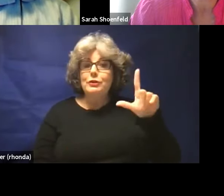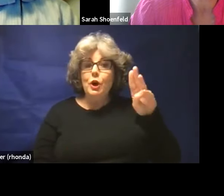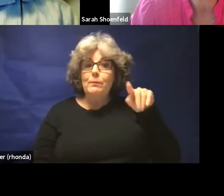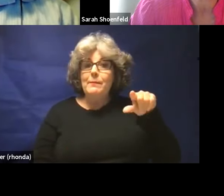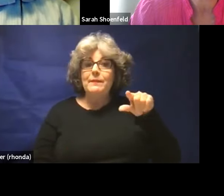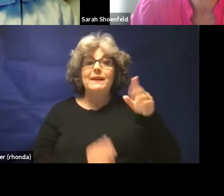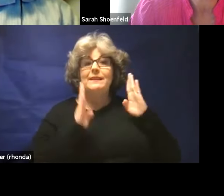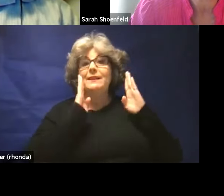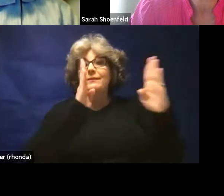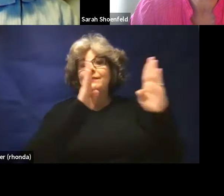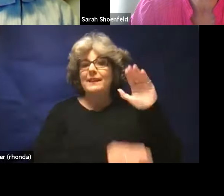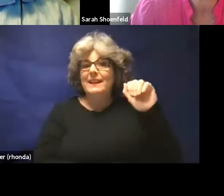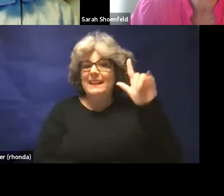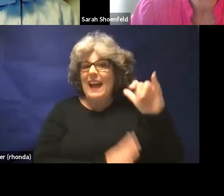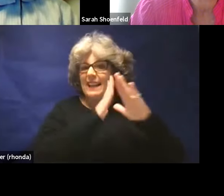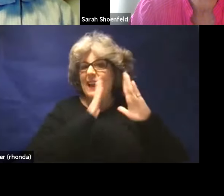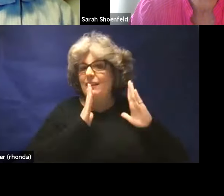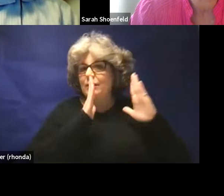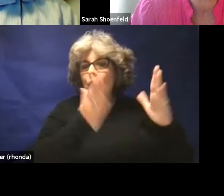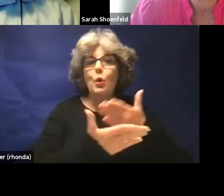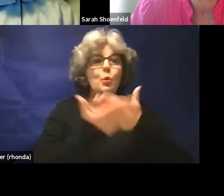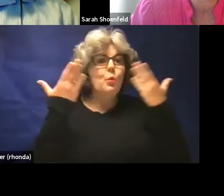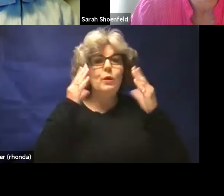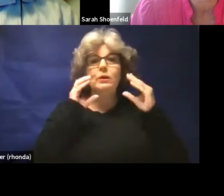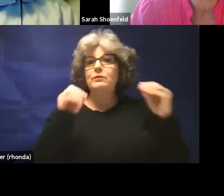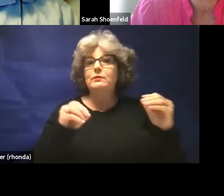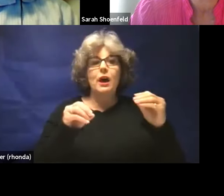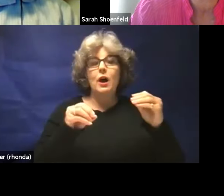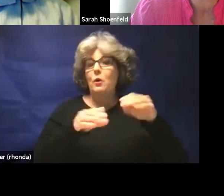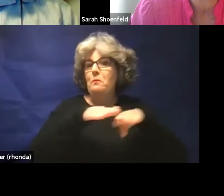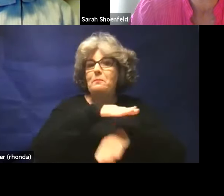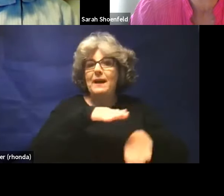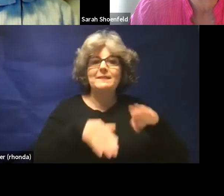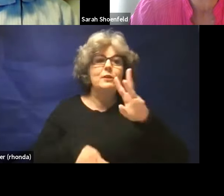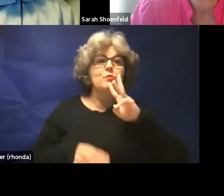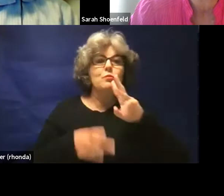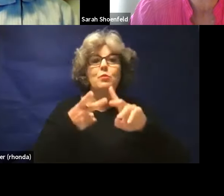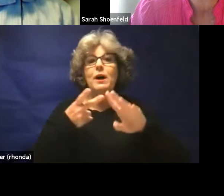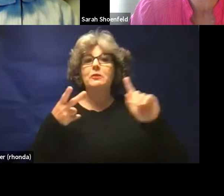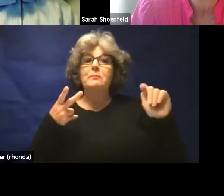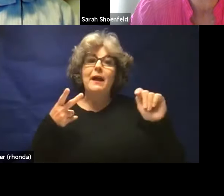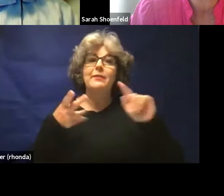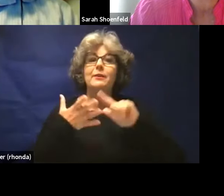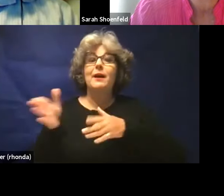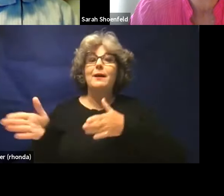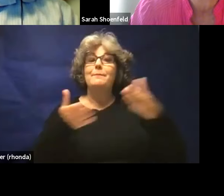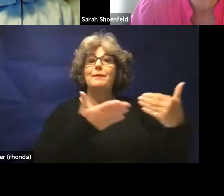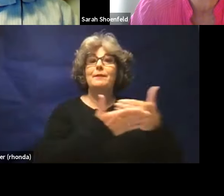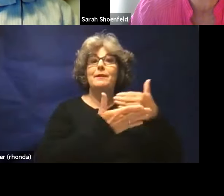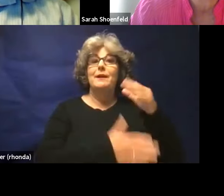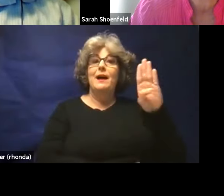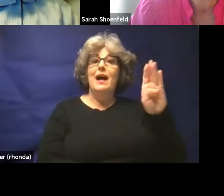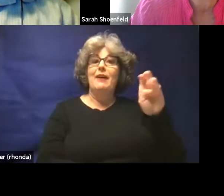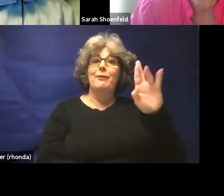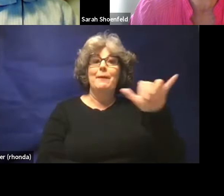know, alley housing in Foggy Bottom and had never had any kind of basic amenities, and then moved to the brand new public housing project at Berry